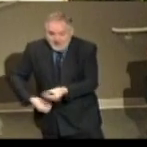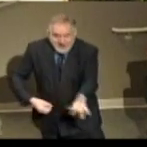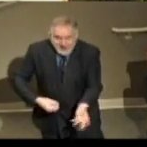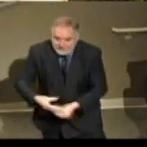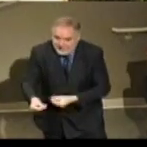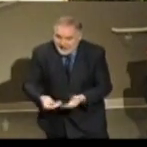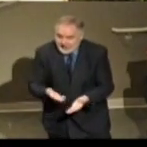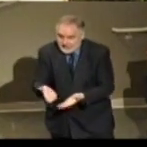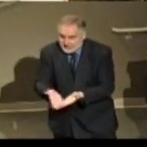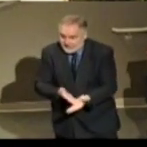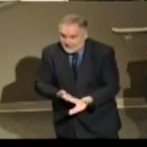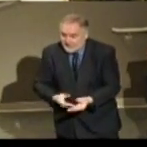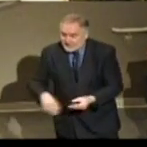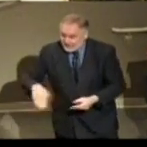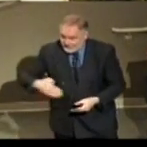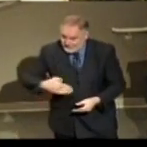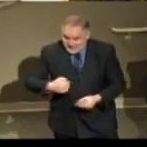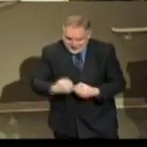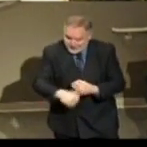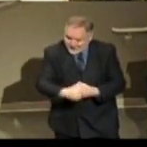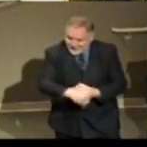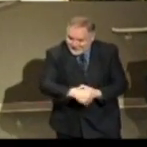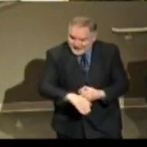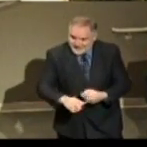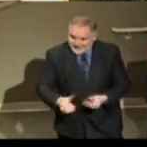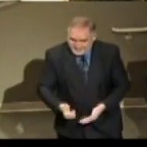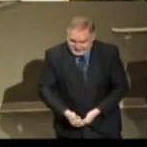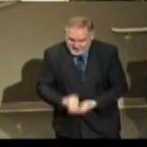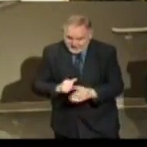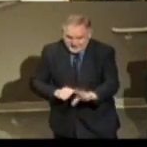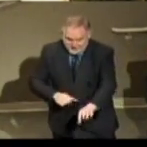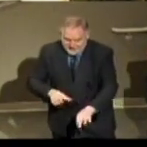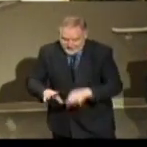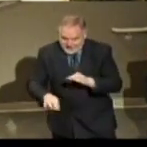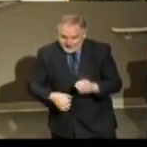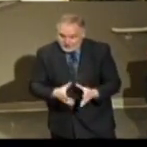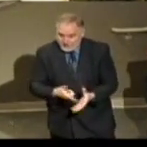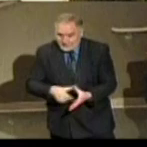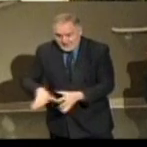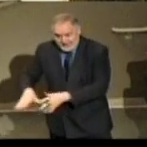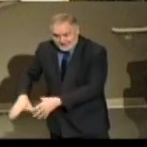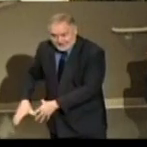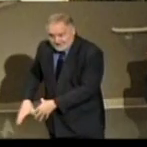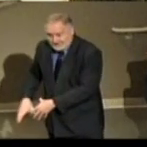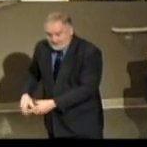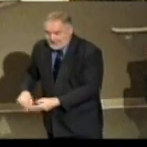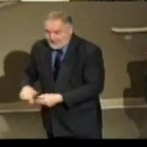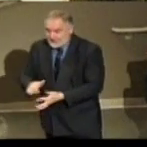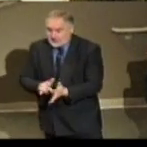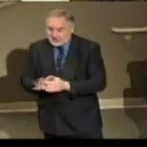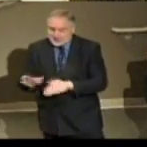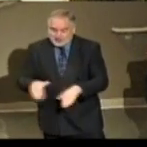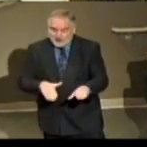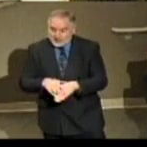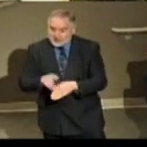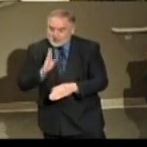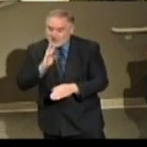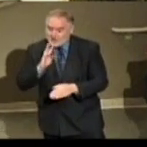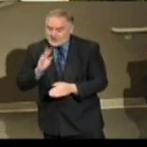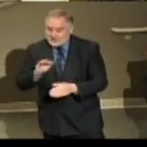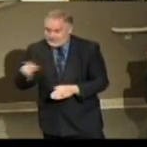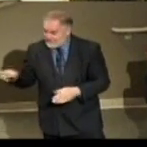of the loaves and fishes and helped pick up the fragments. He was there when Jesus walked on the water. He was in the